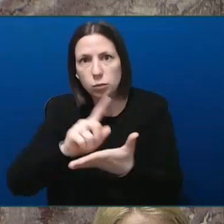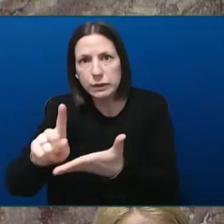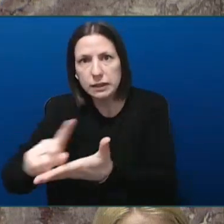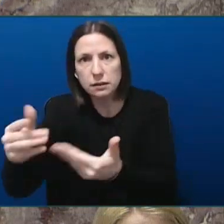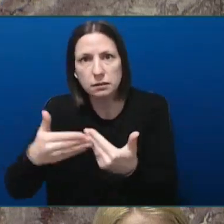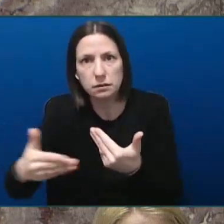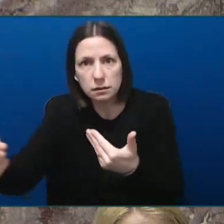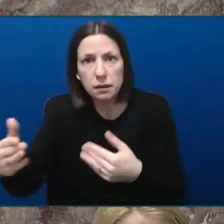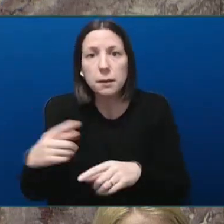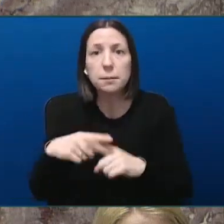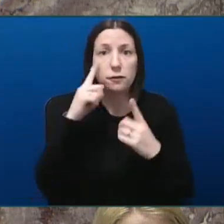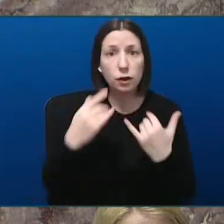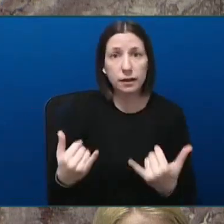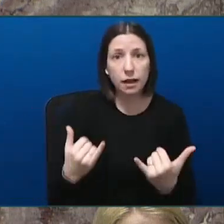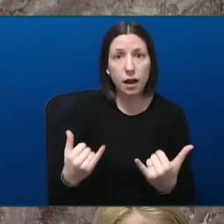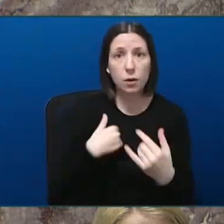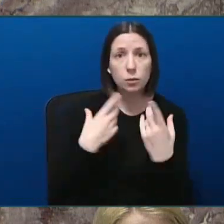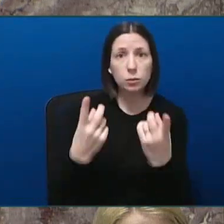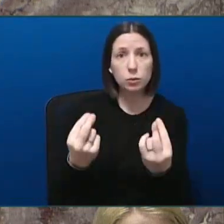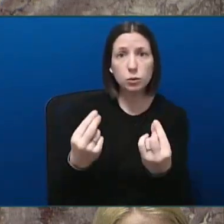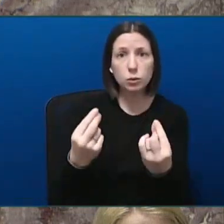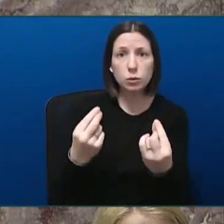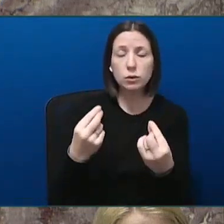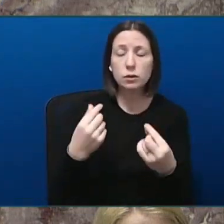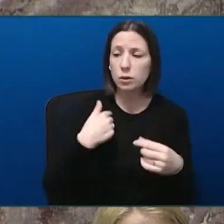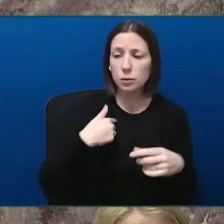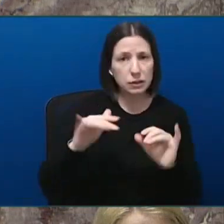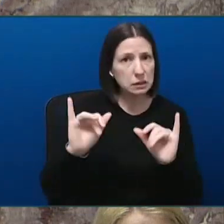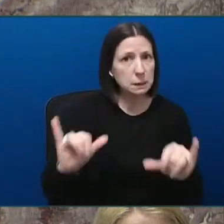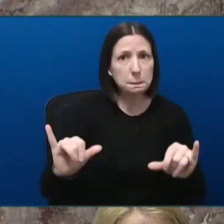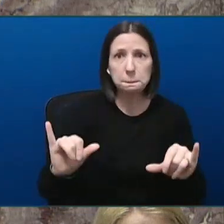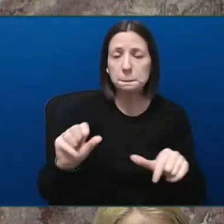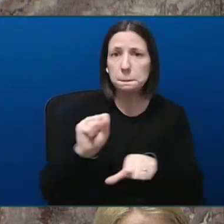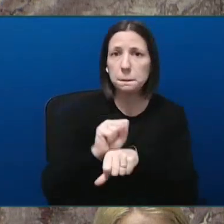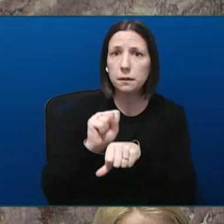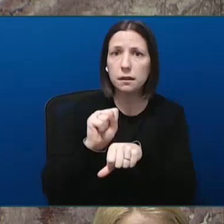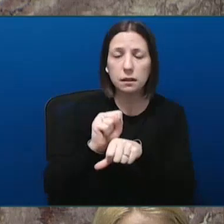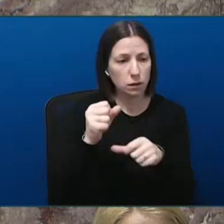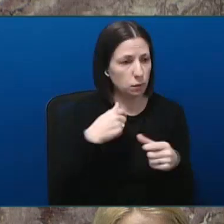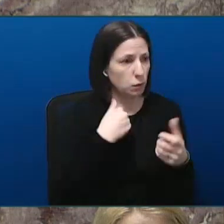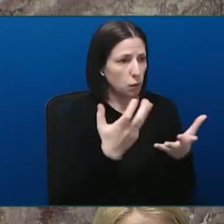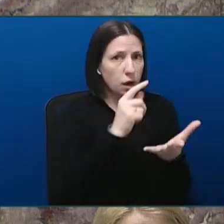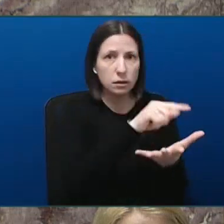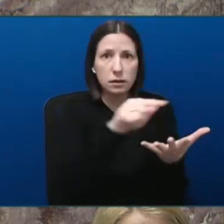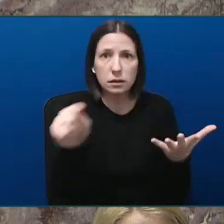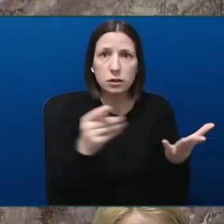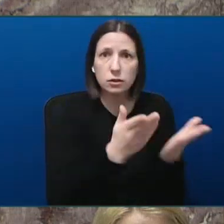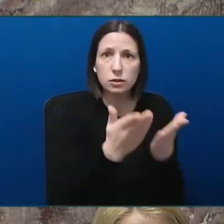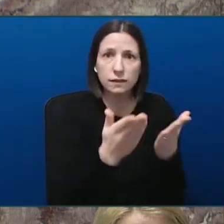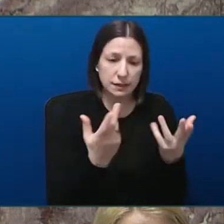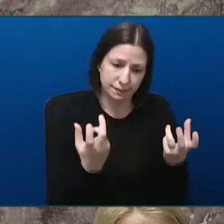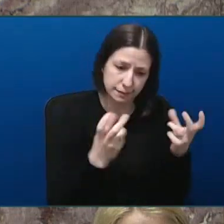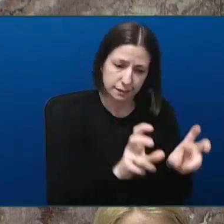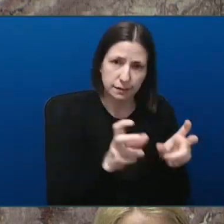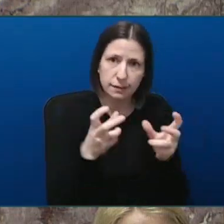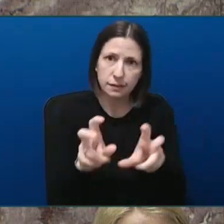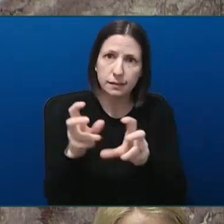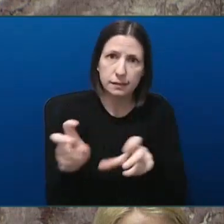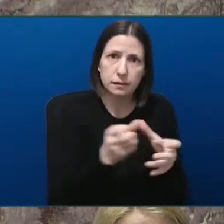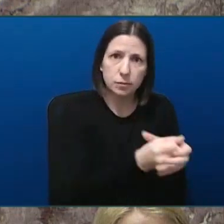doing is continuing the work to expand the services, the investments for